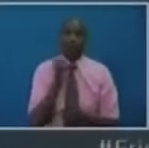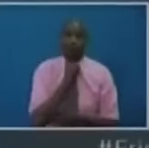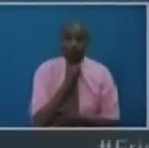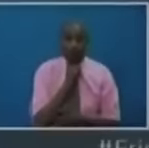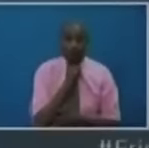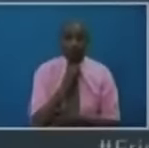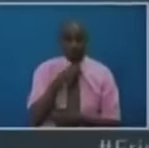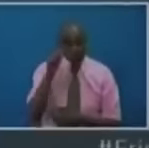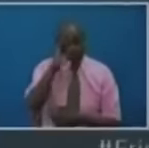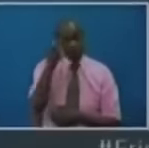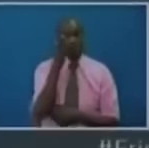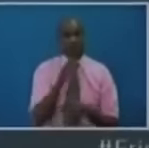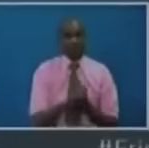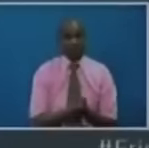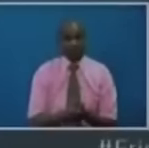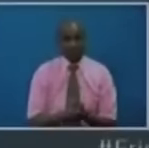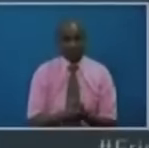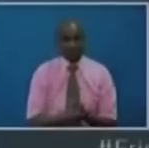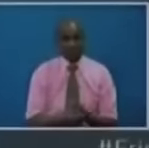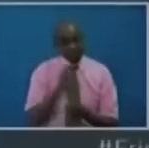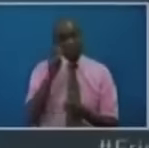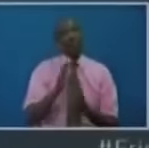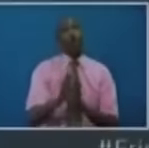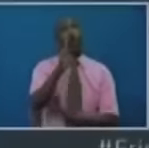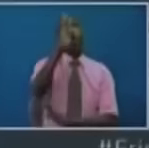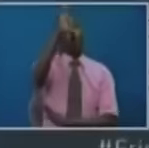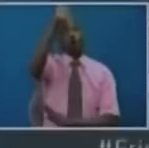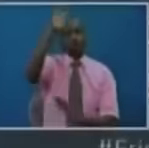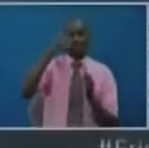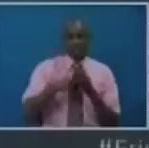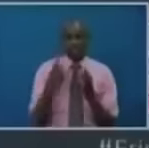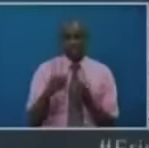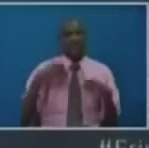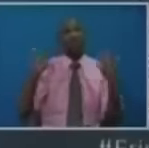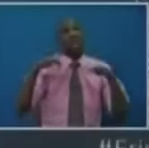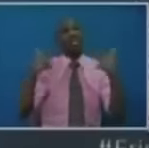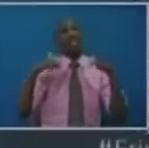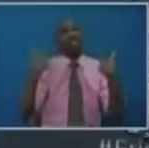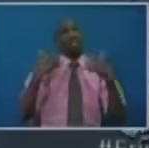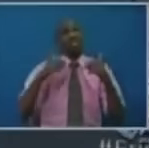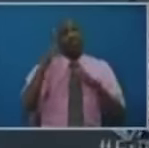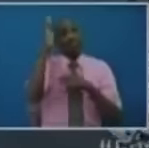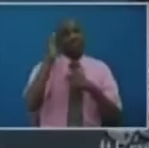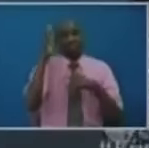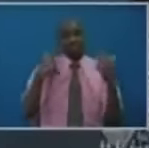uh-huh. go to town center, look at the highest building. And start